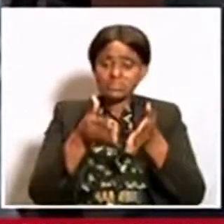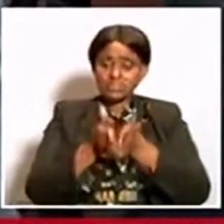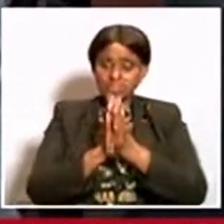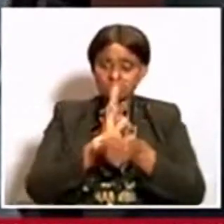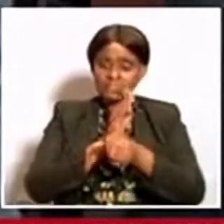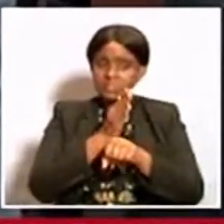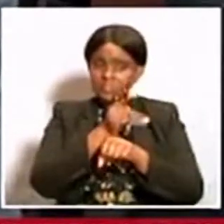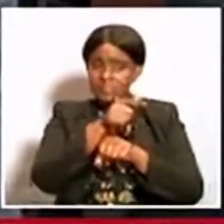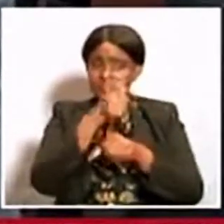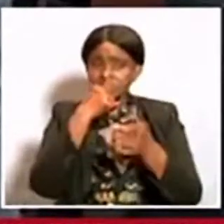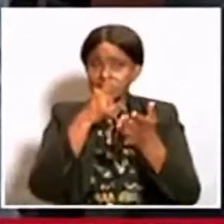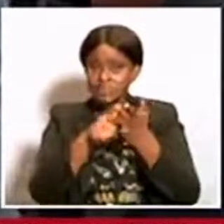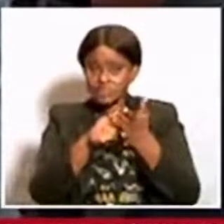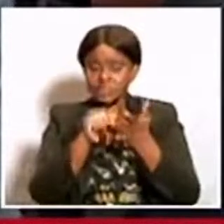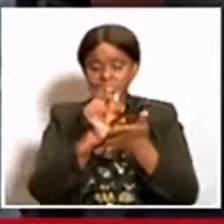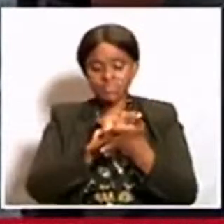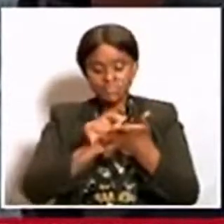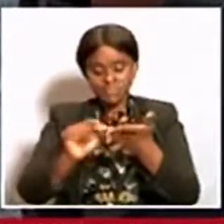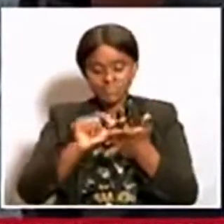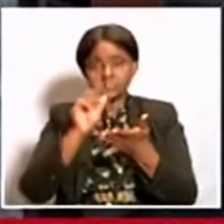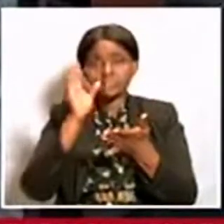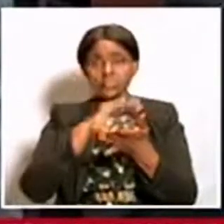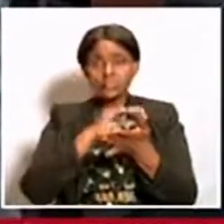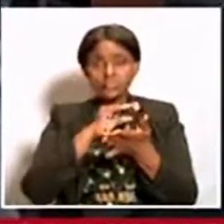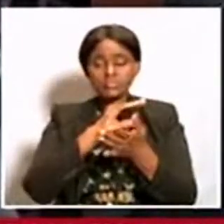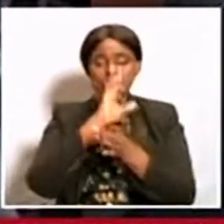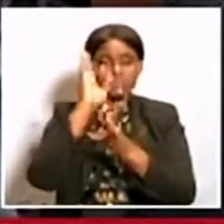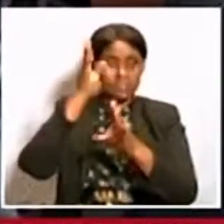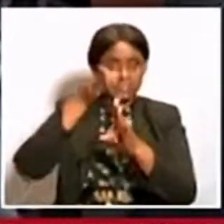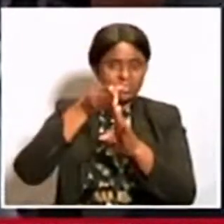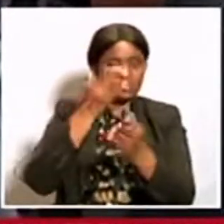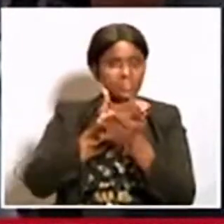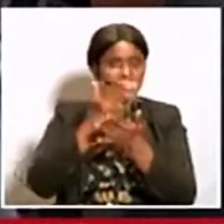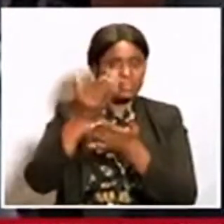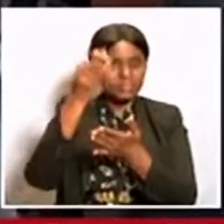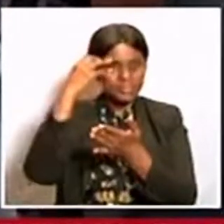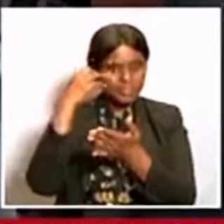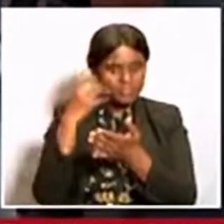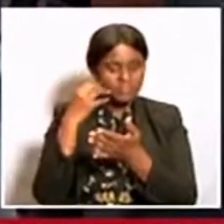this letter which was written on to the procurement officer